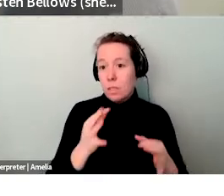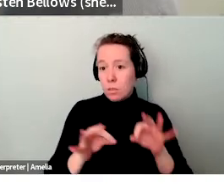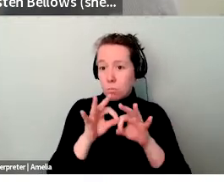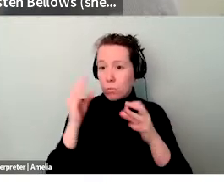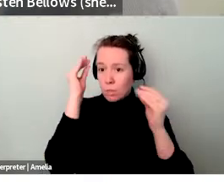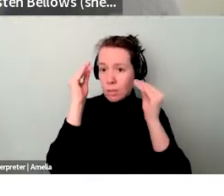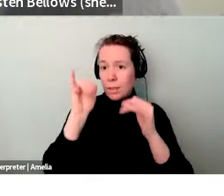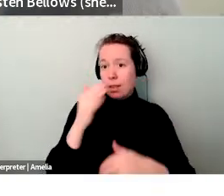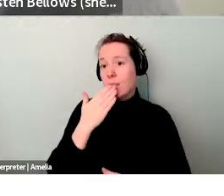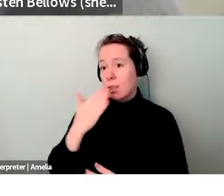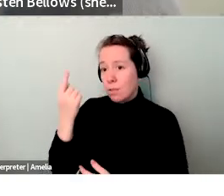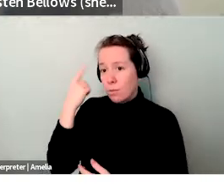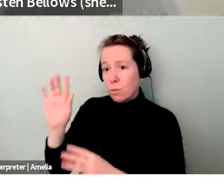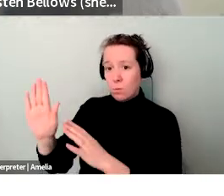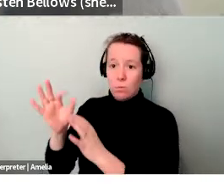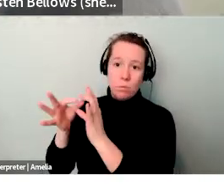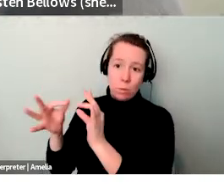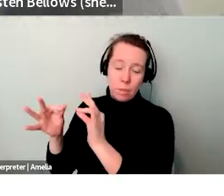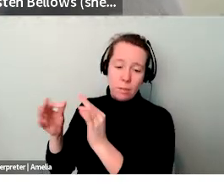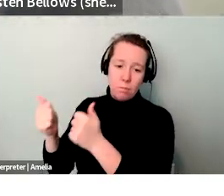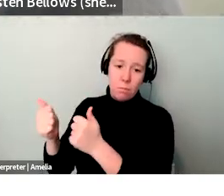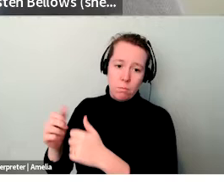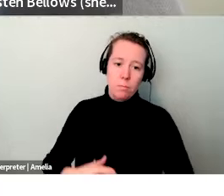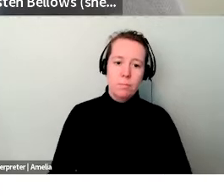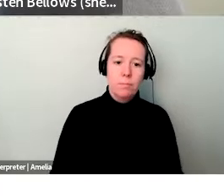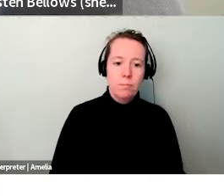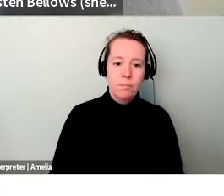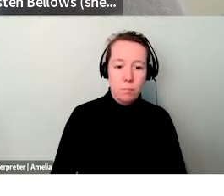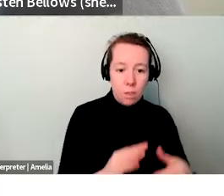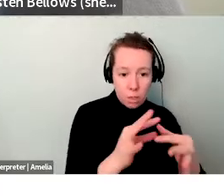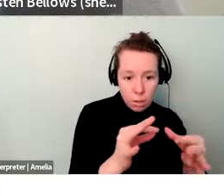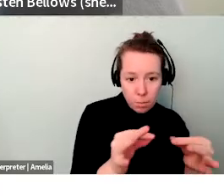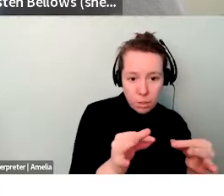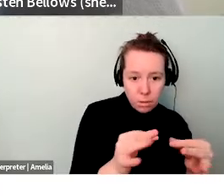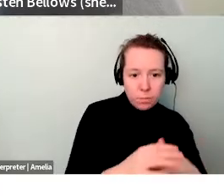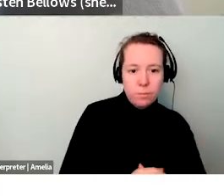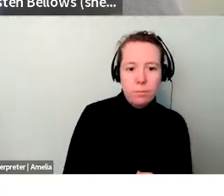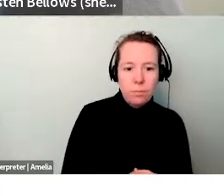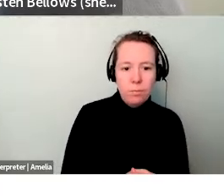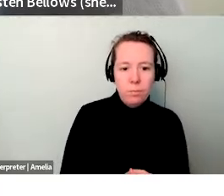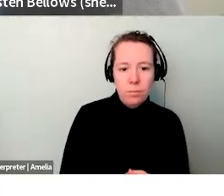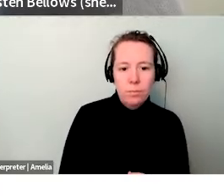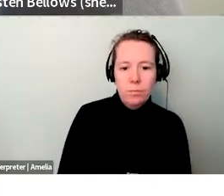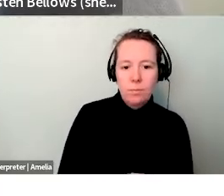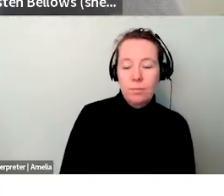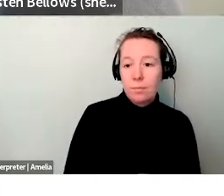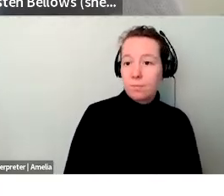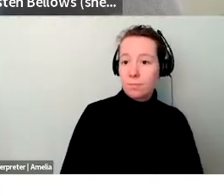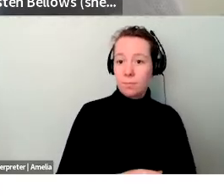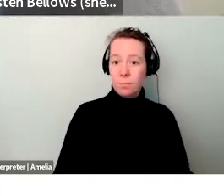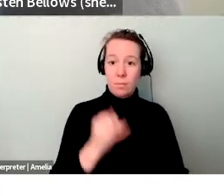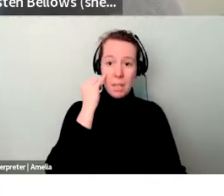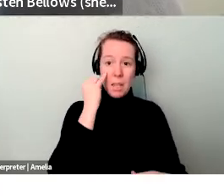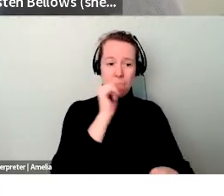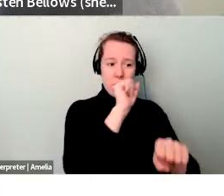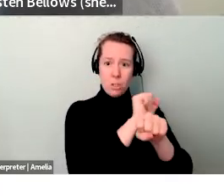So thank you, Natalie. The toxic nature of general job search culture. Don't take it personally. How is spending 8 to